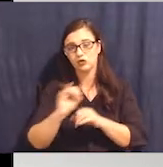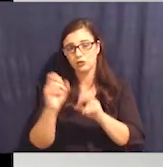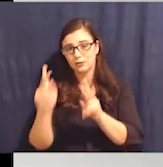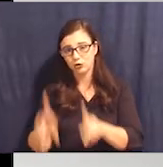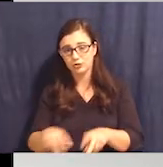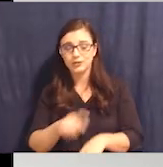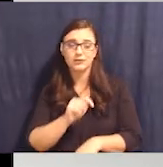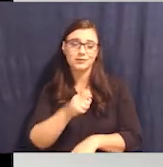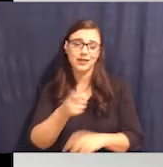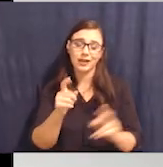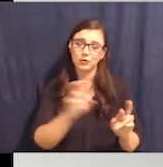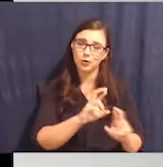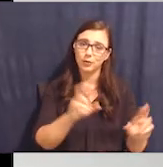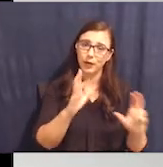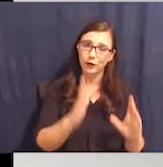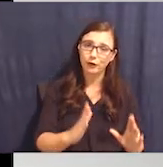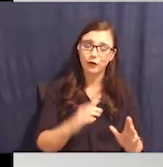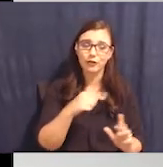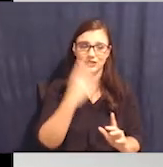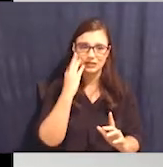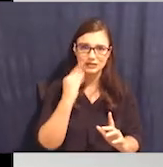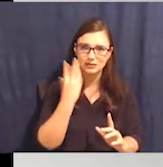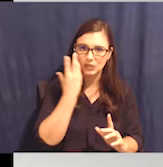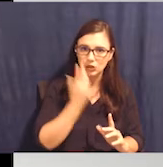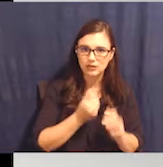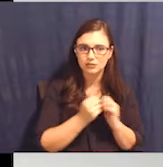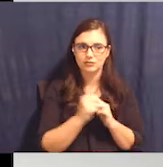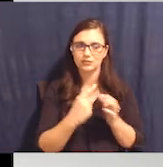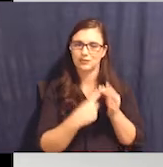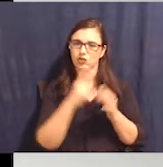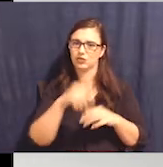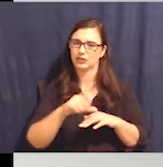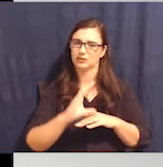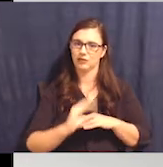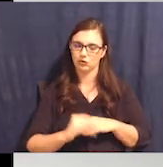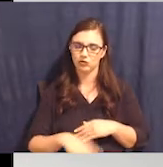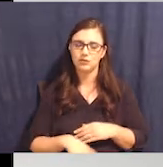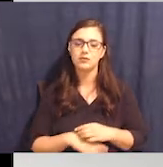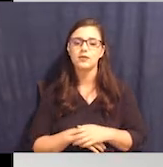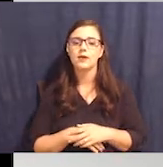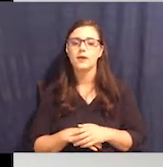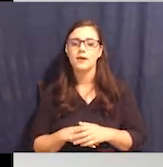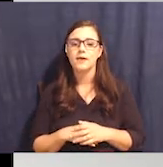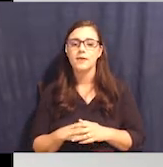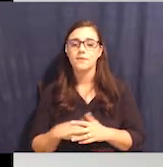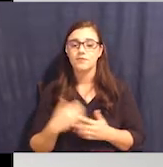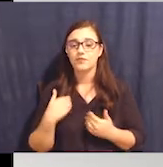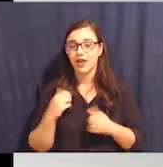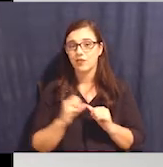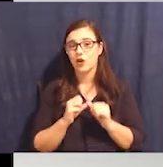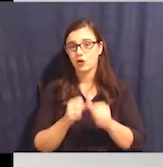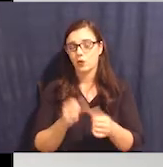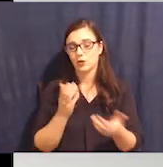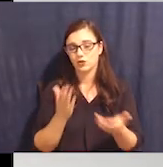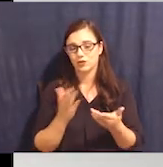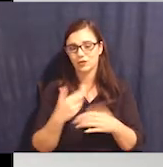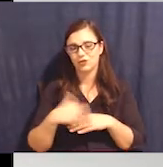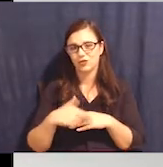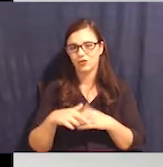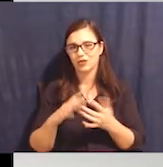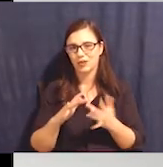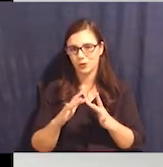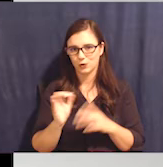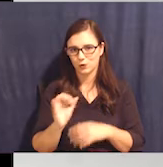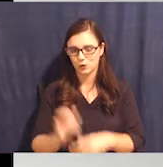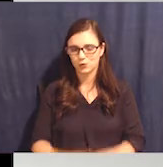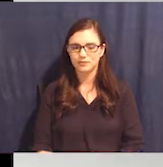insurance person, a tax preparer who's experienced in special needs deductions, and we have an ongoing